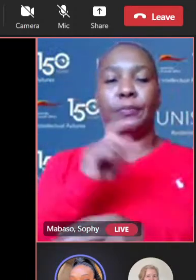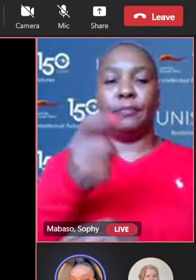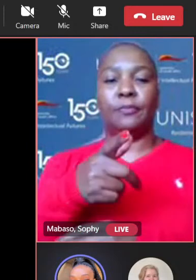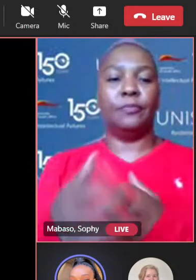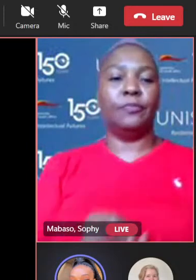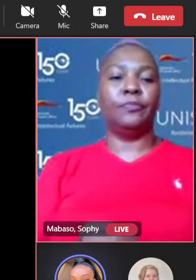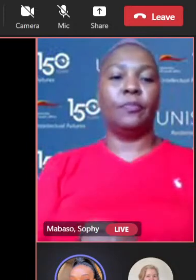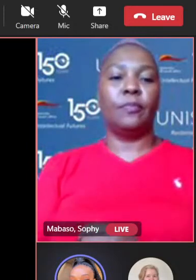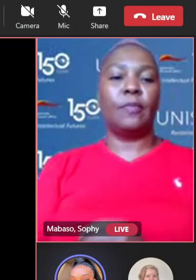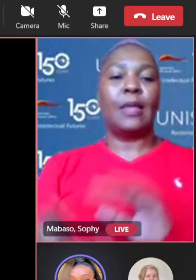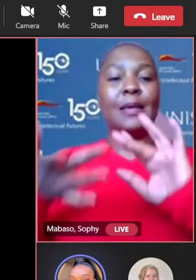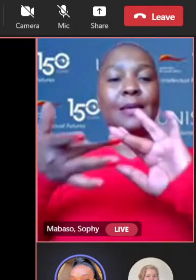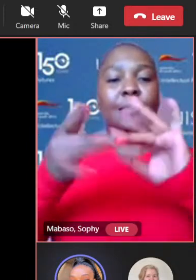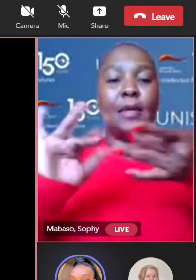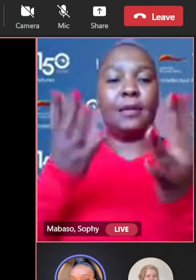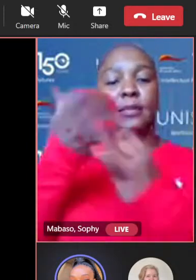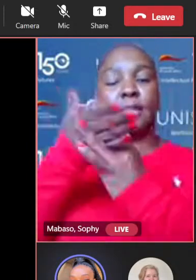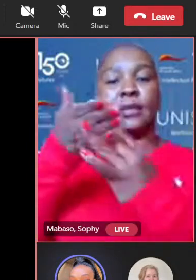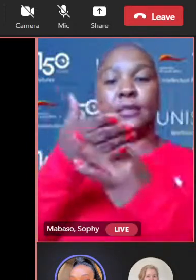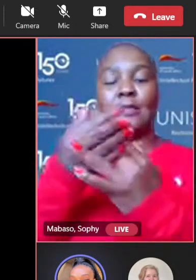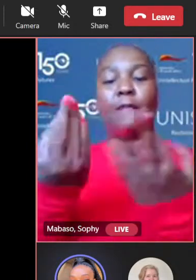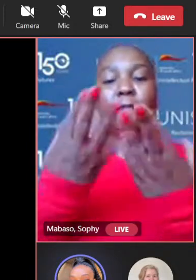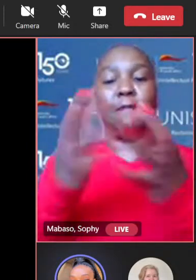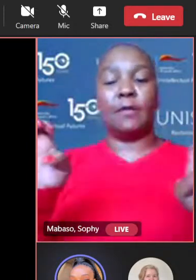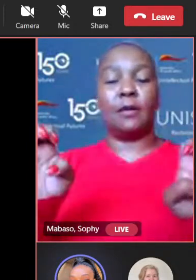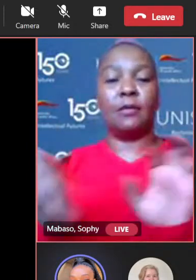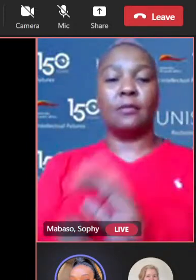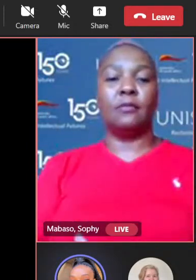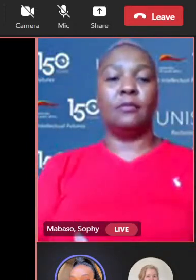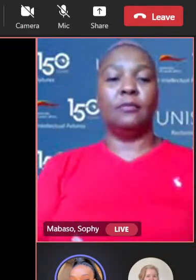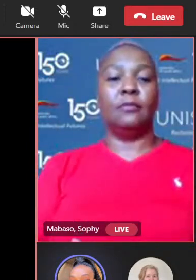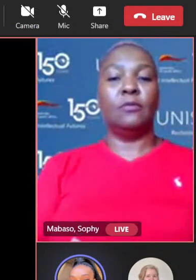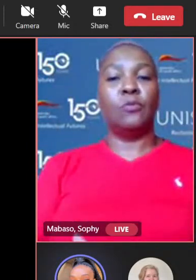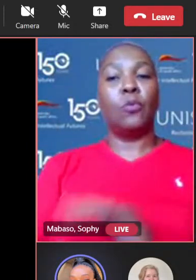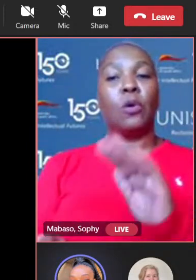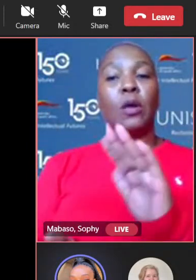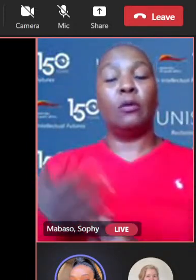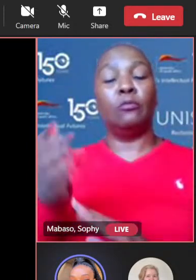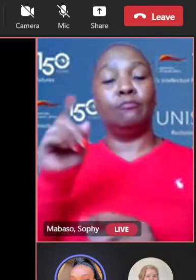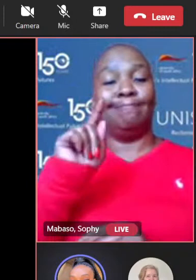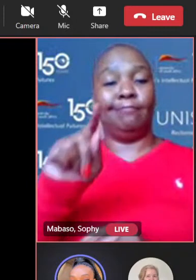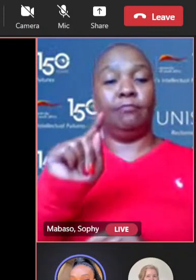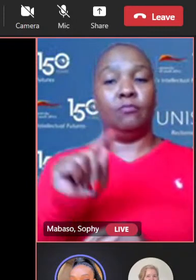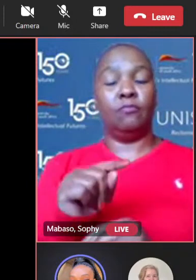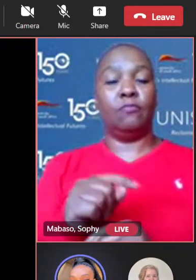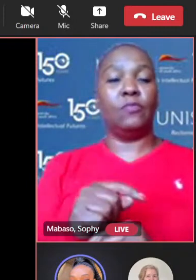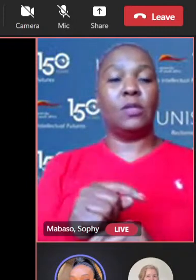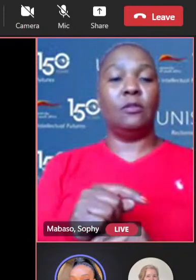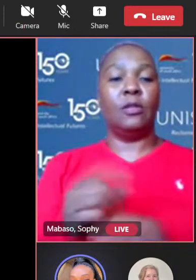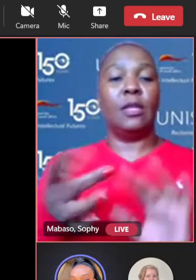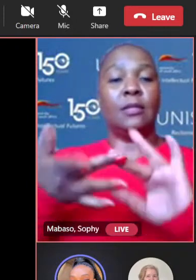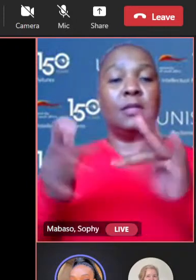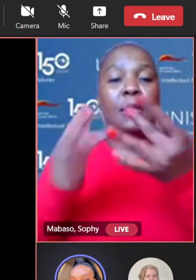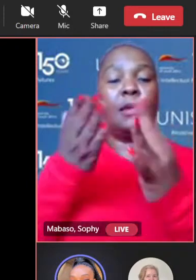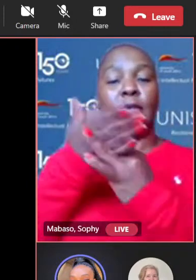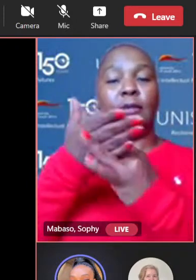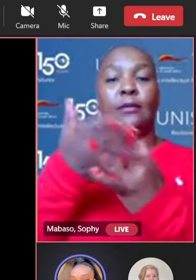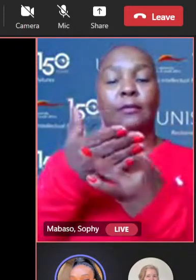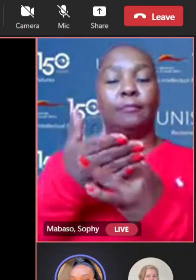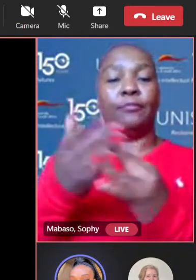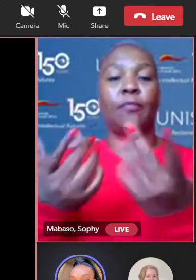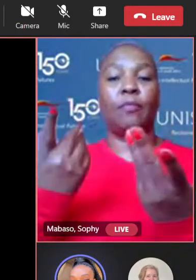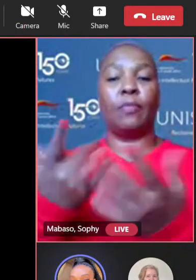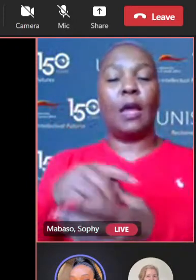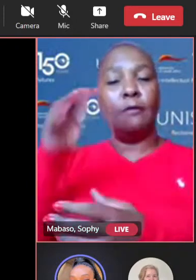have internet access, which is free. So the students can log on their internet access, but I forgot